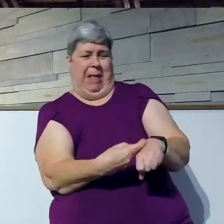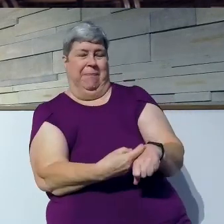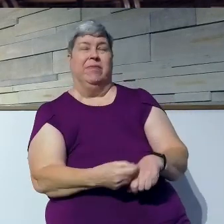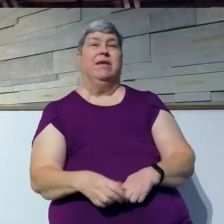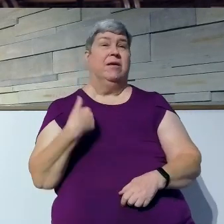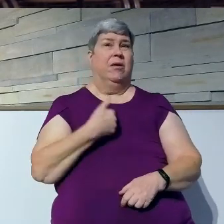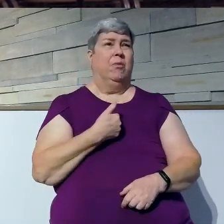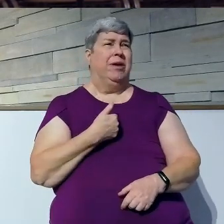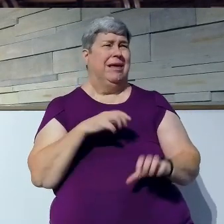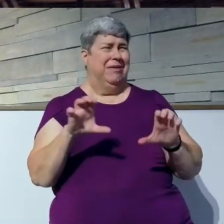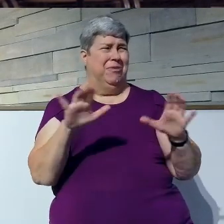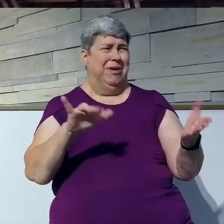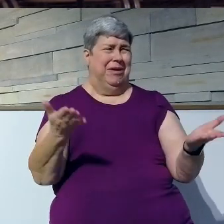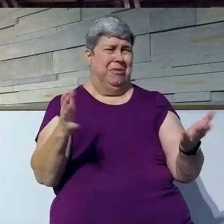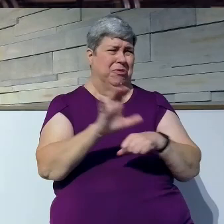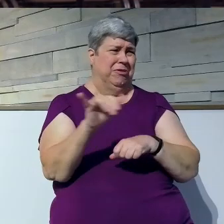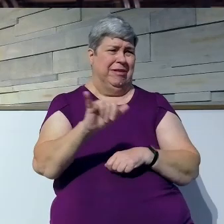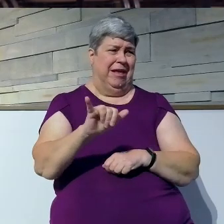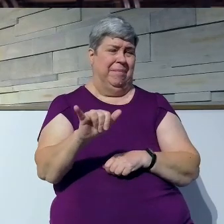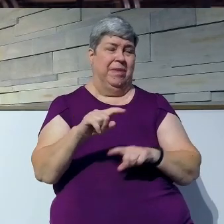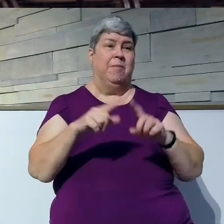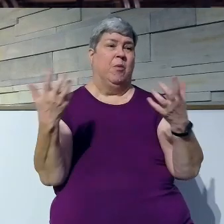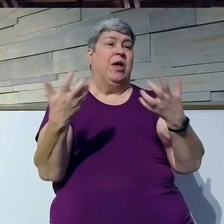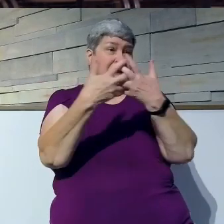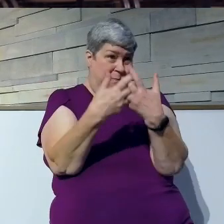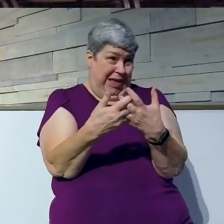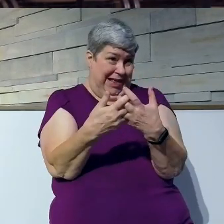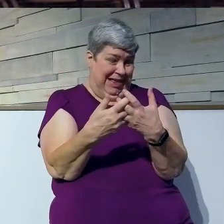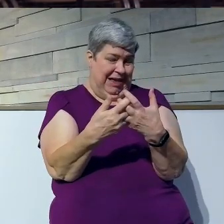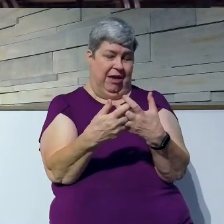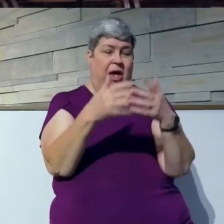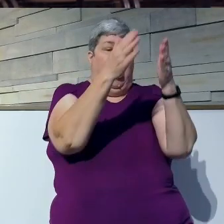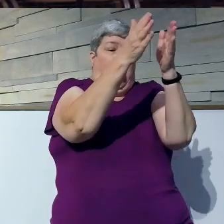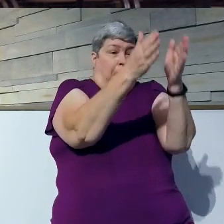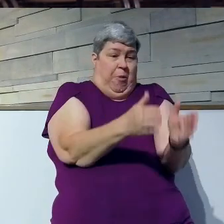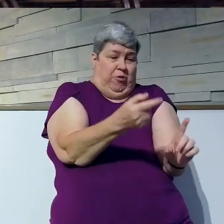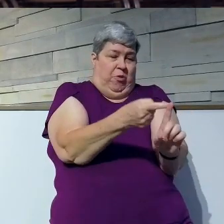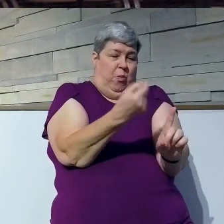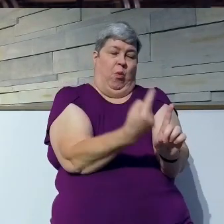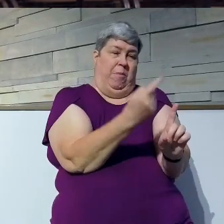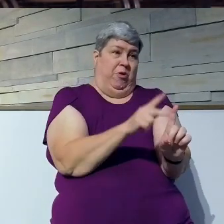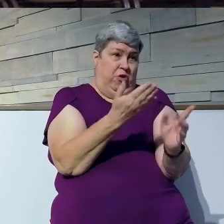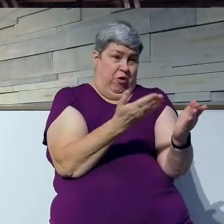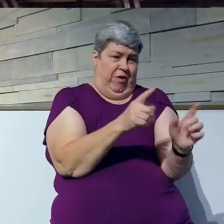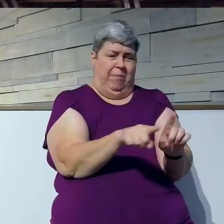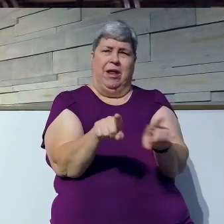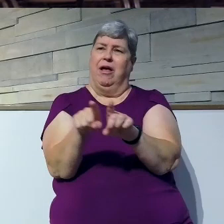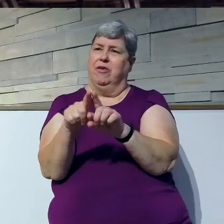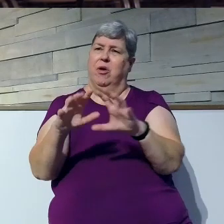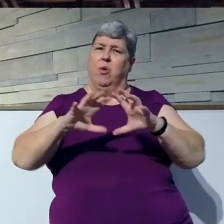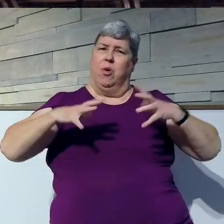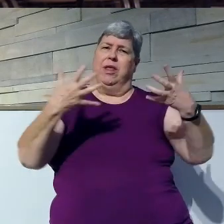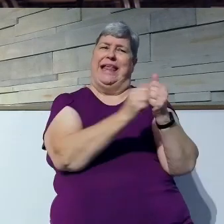We do much the same thing at church, only we combine the two. The individual serving God, but yet we serve